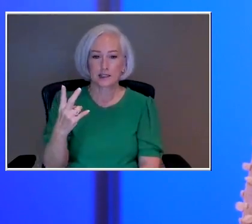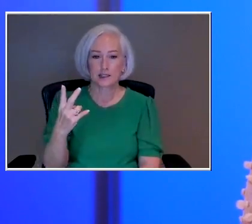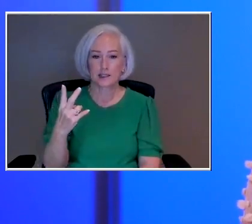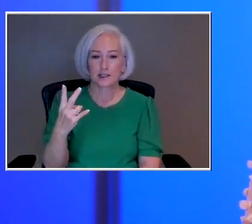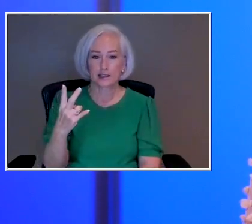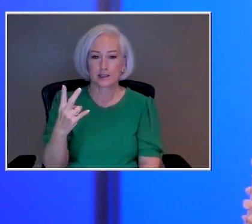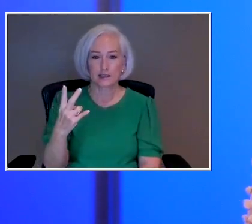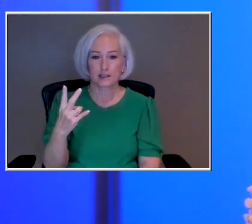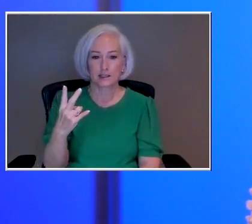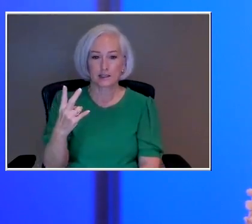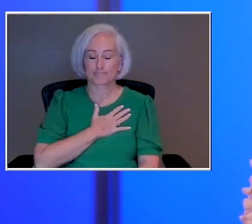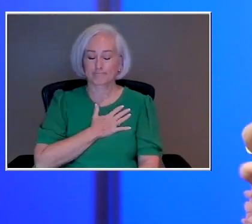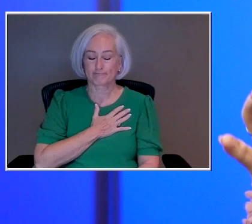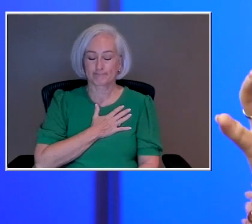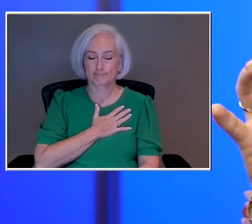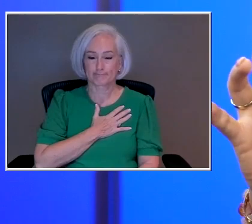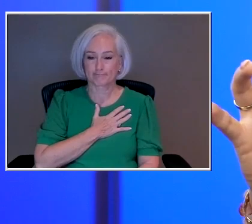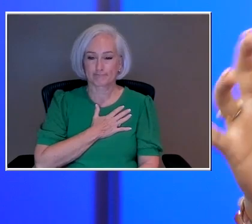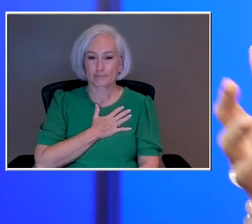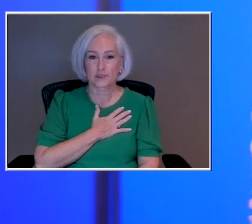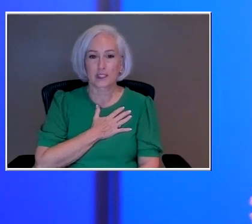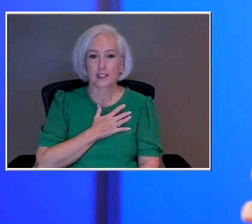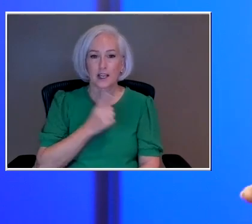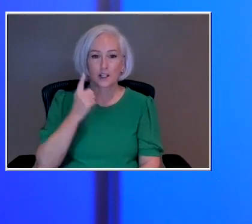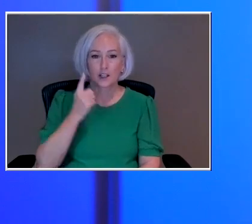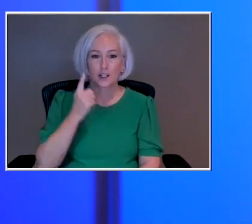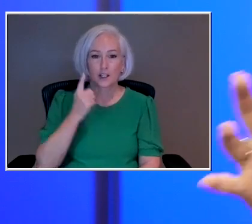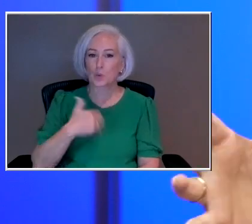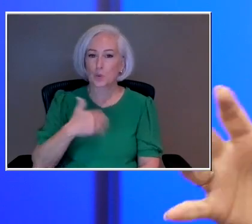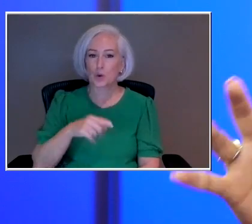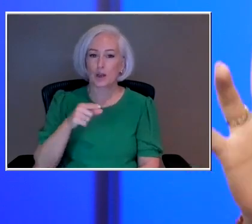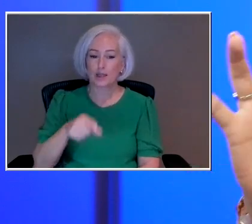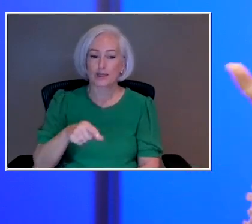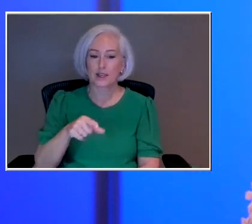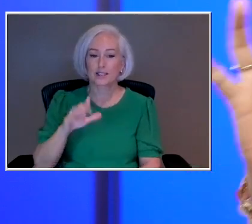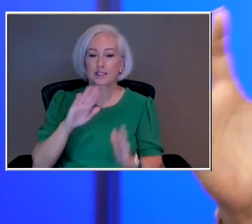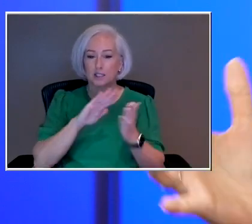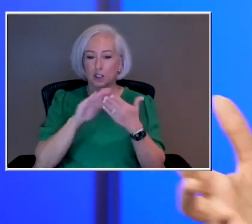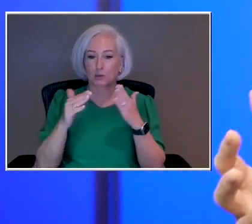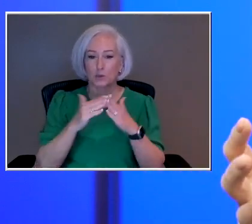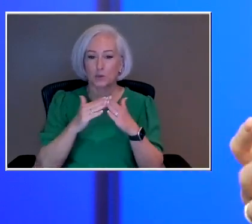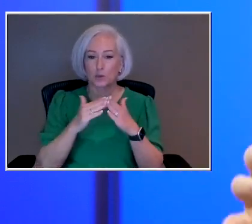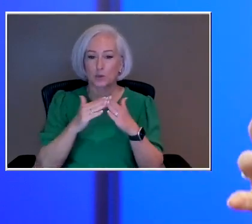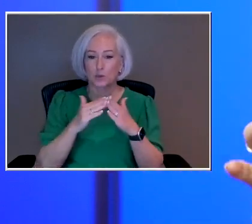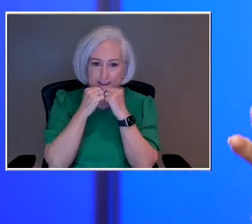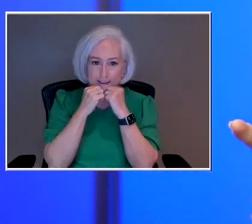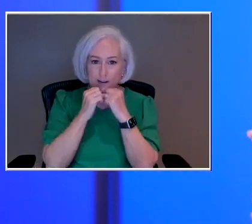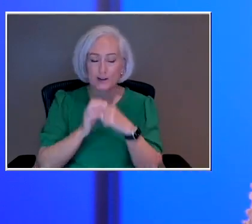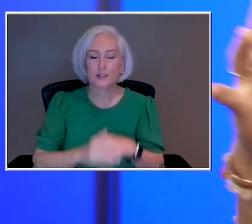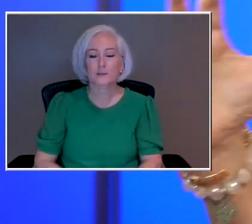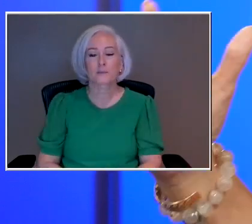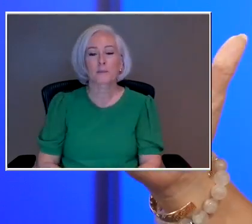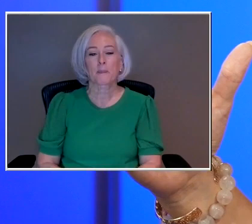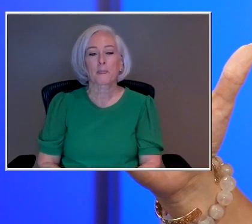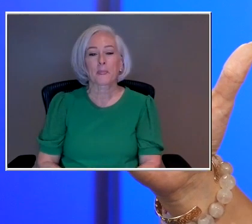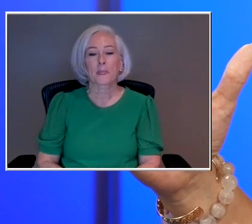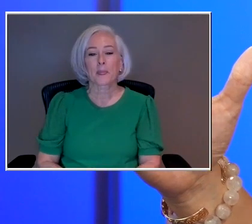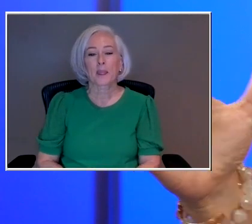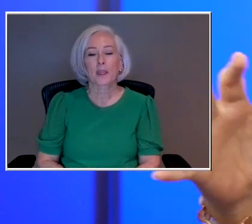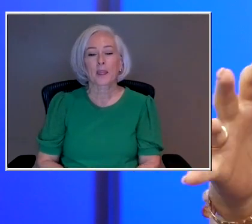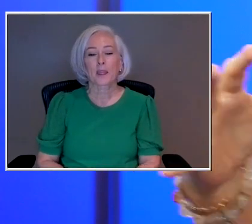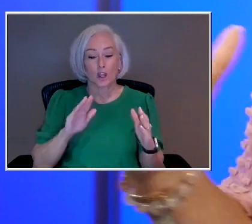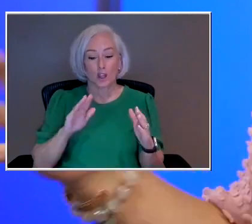heart hard. You're like, oh, this community cares. Like the cancer center already wraps themselves around you, but then to see that